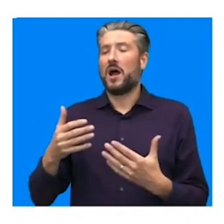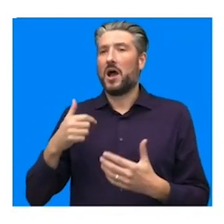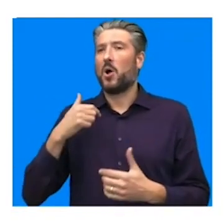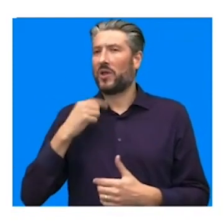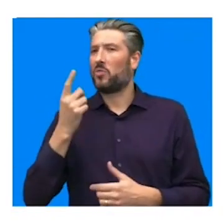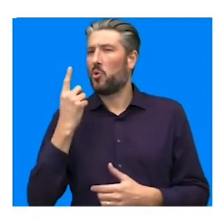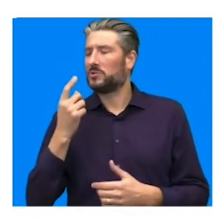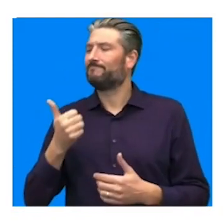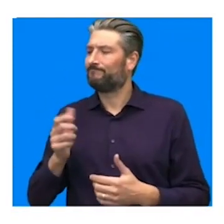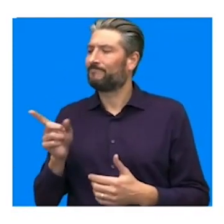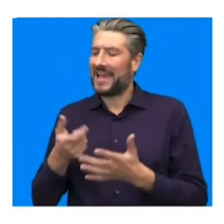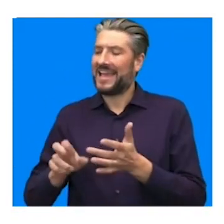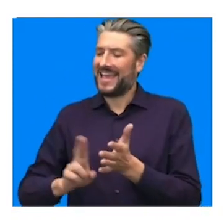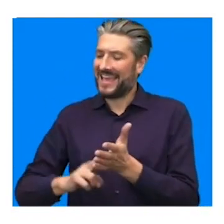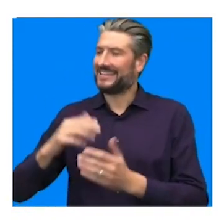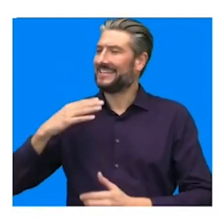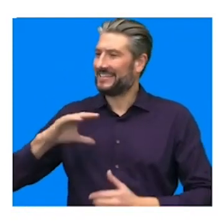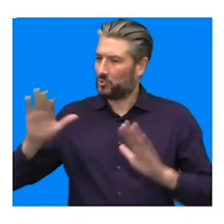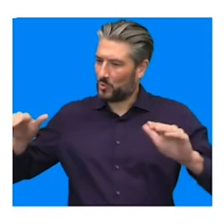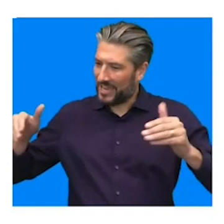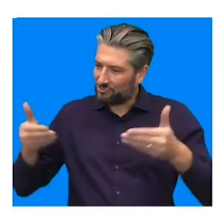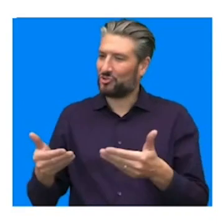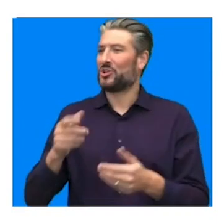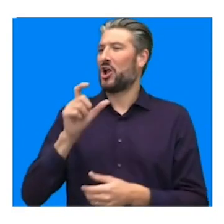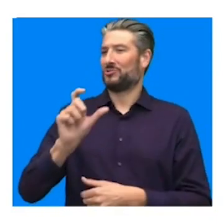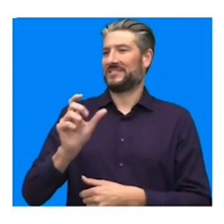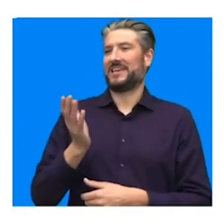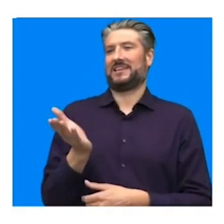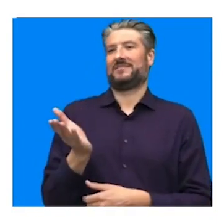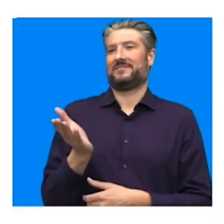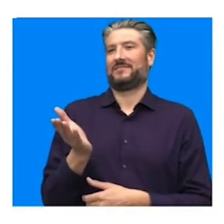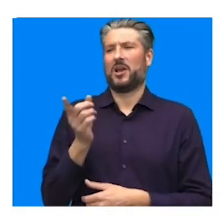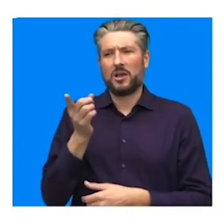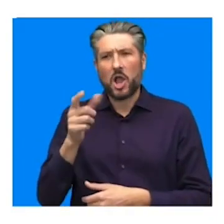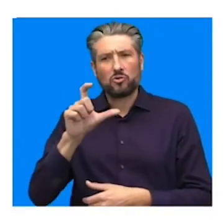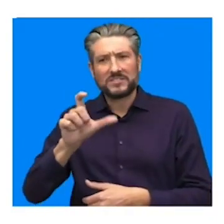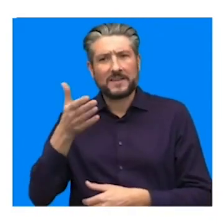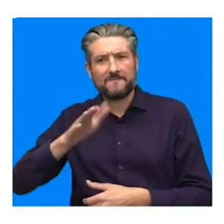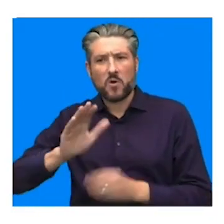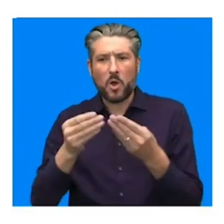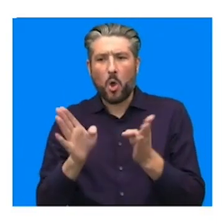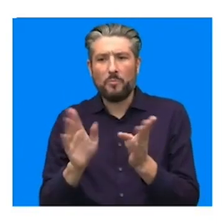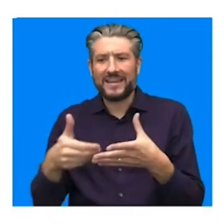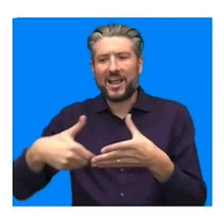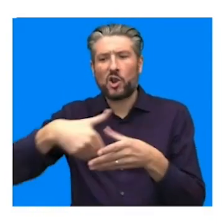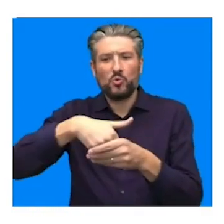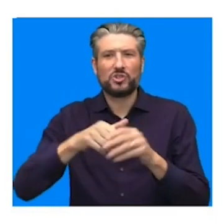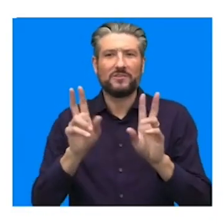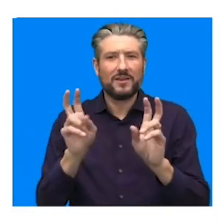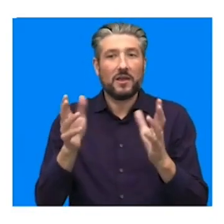to Christine from Open Inclusion, and we were doing some work with them, and the research that they do into user needs,